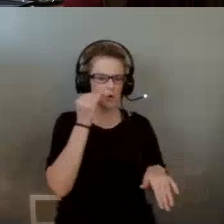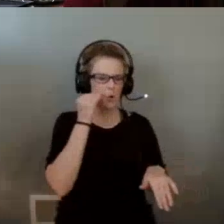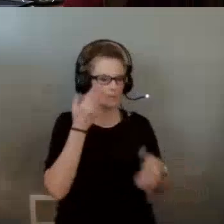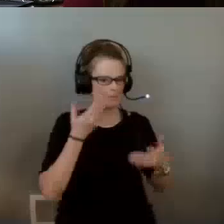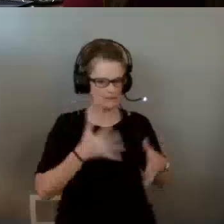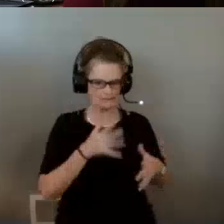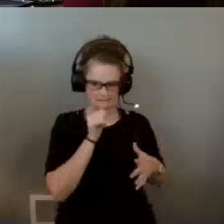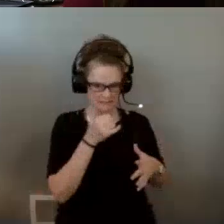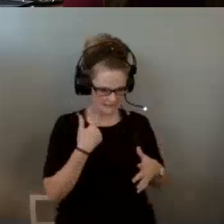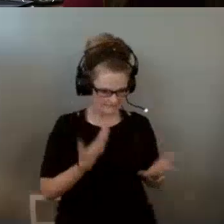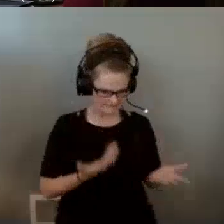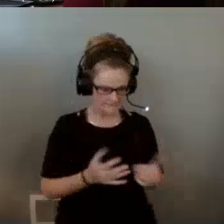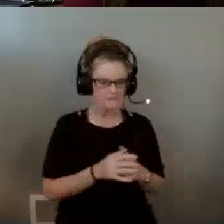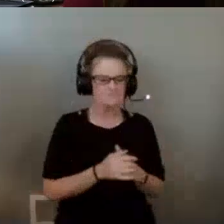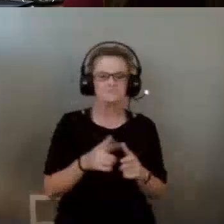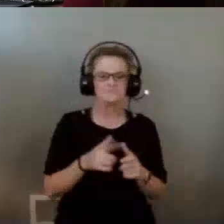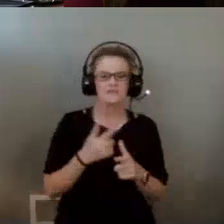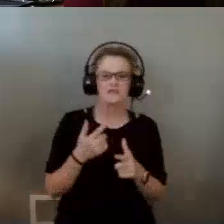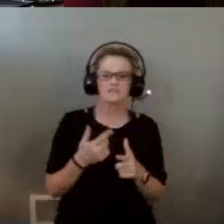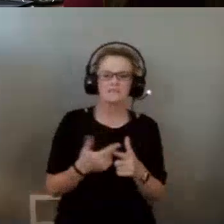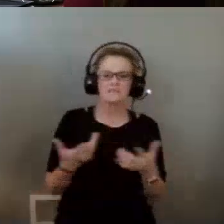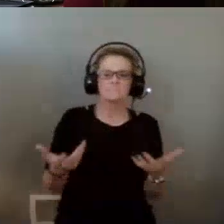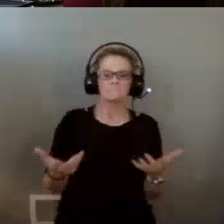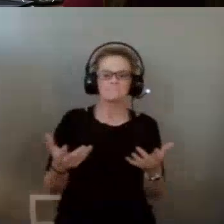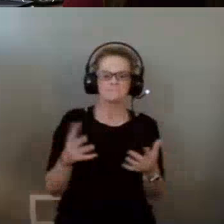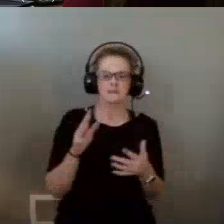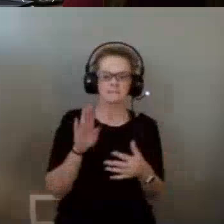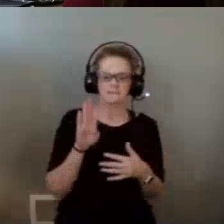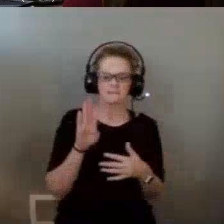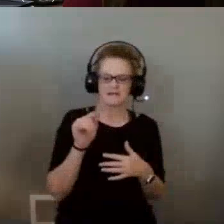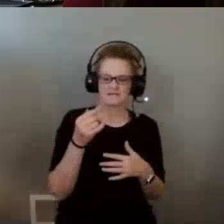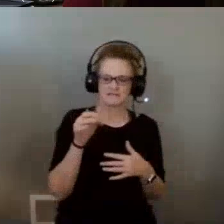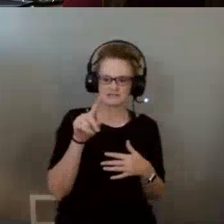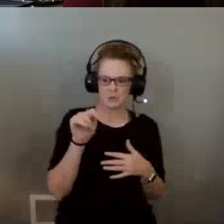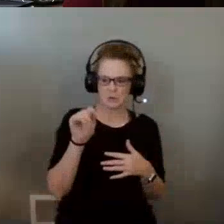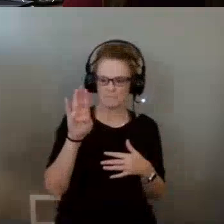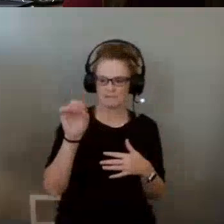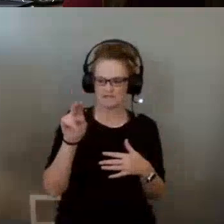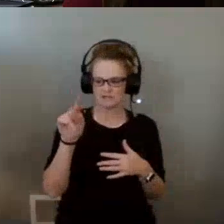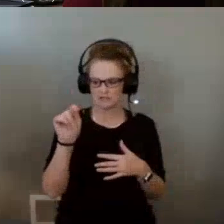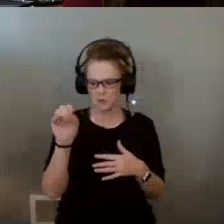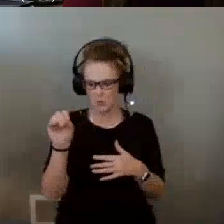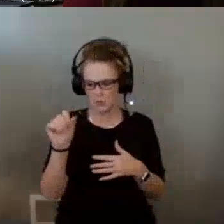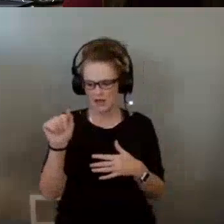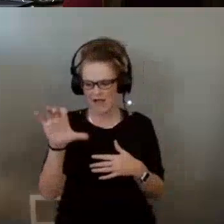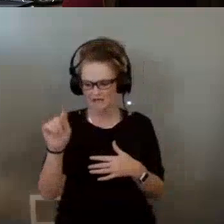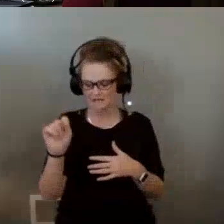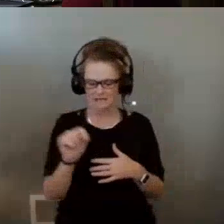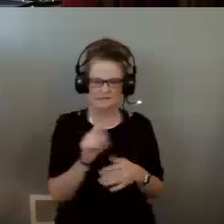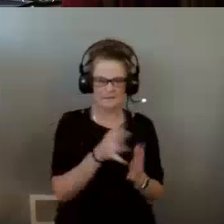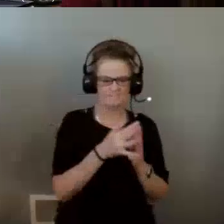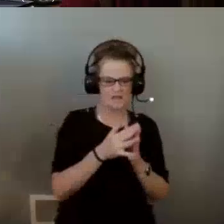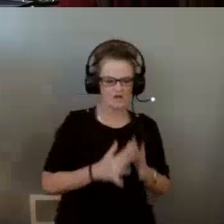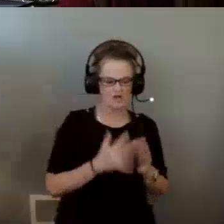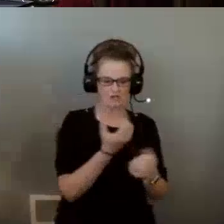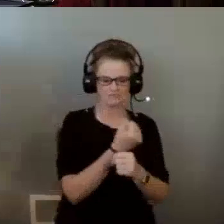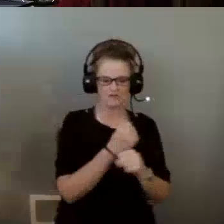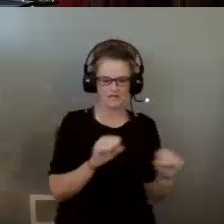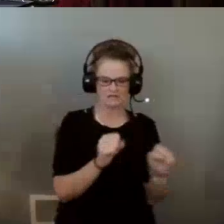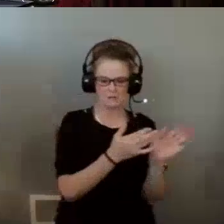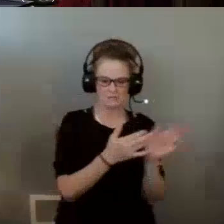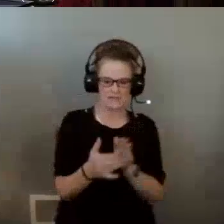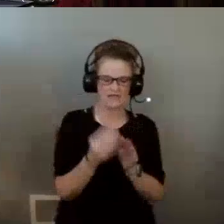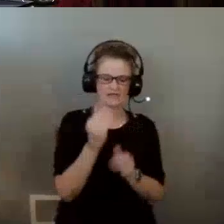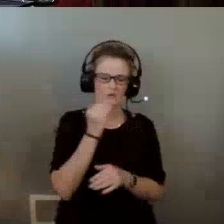Karen brings a wealth of knowledge about the McKinney-Vento Act and other legislation like the American Rescue Plan, Homeless Children and